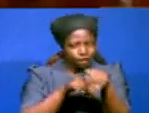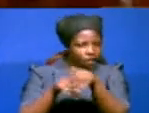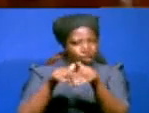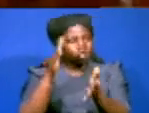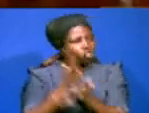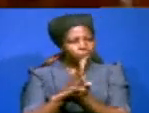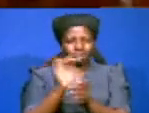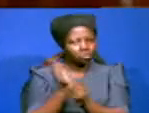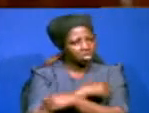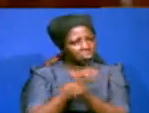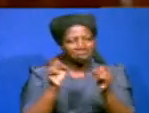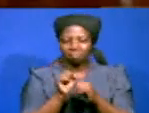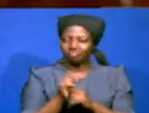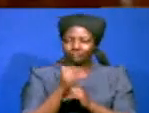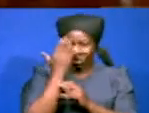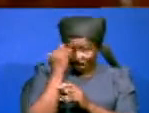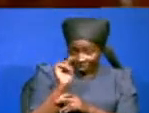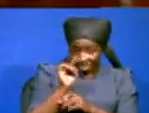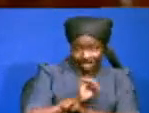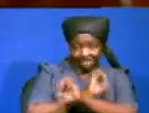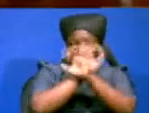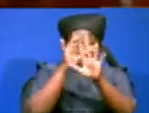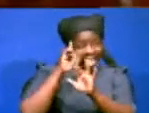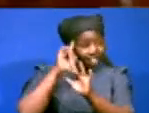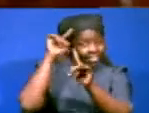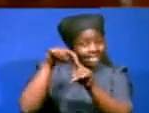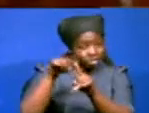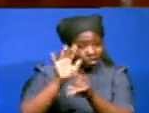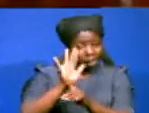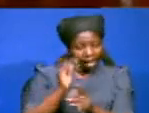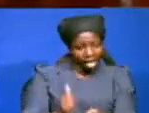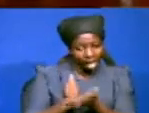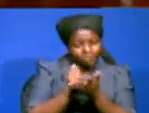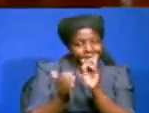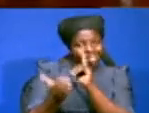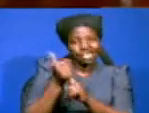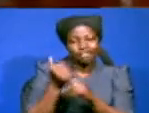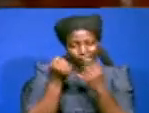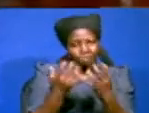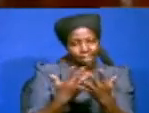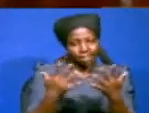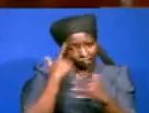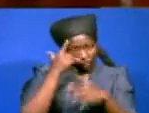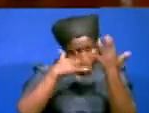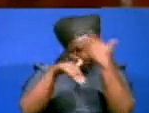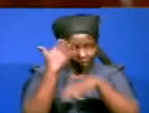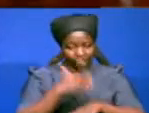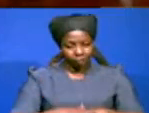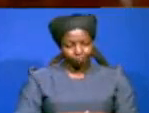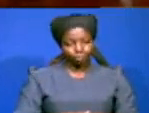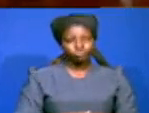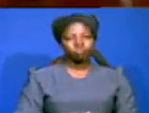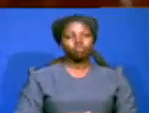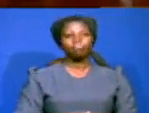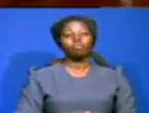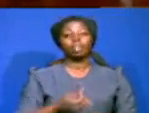in this clarity of purpose that saw him accomplish many things for the university. He